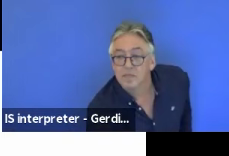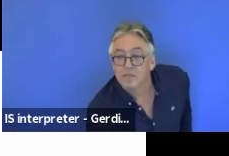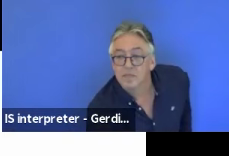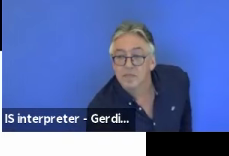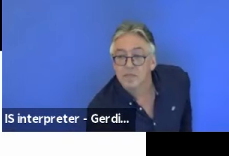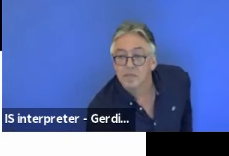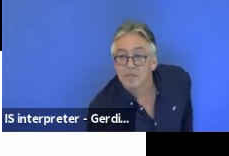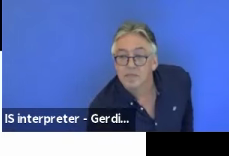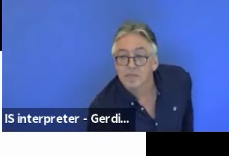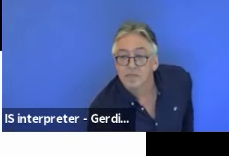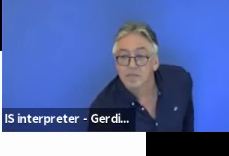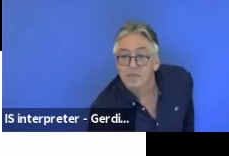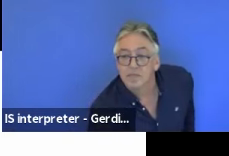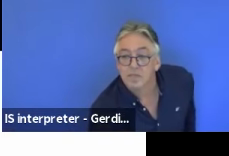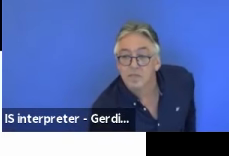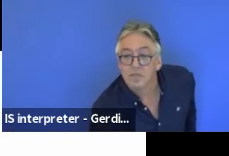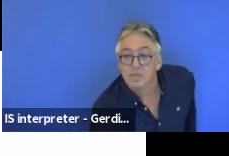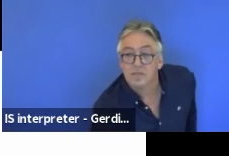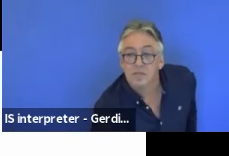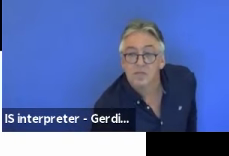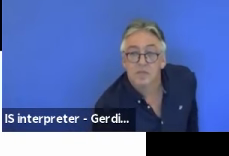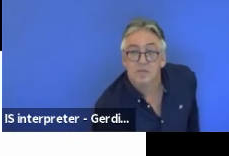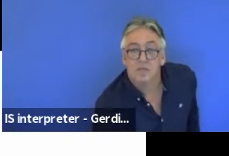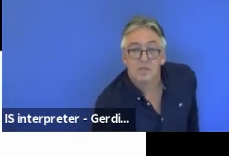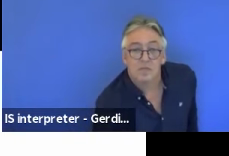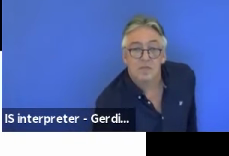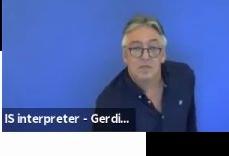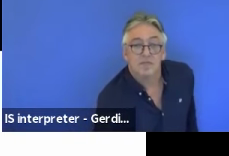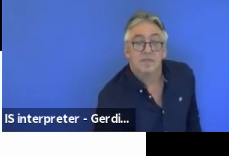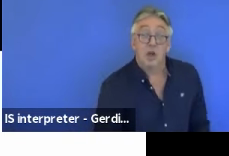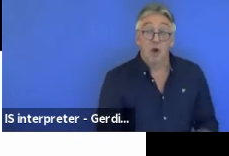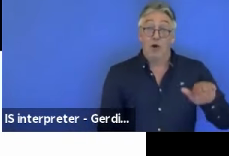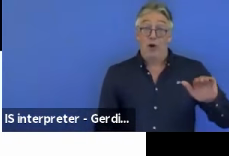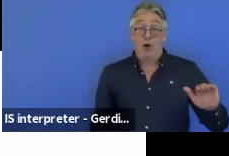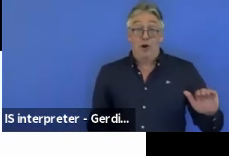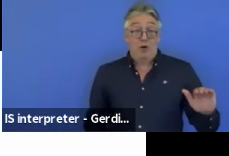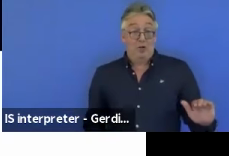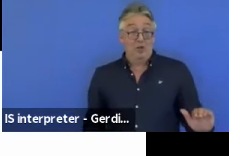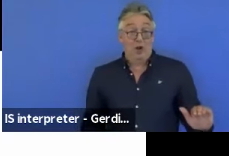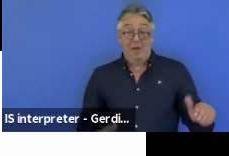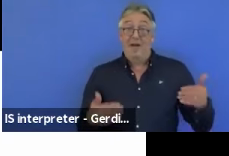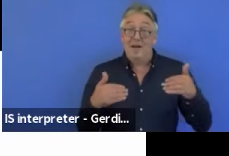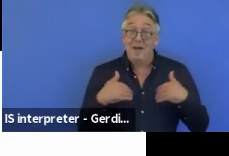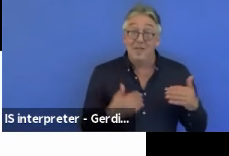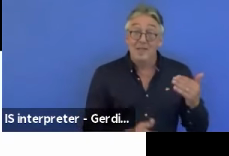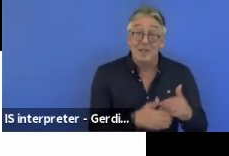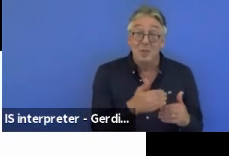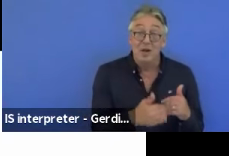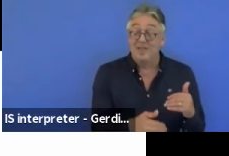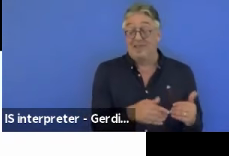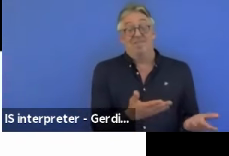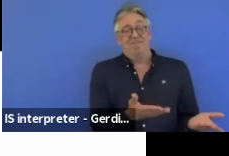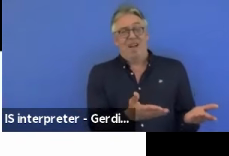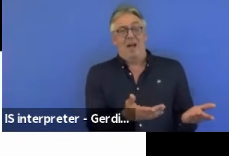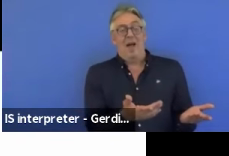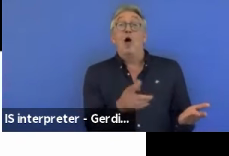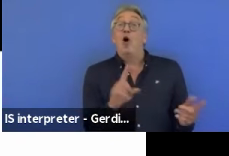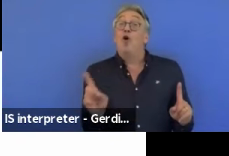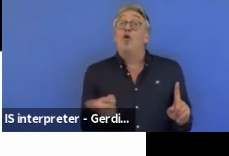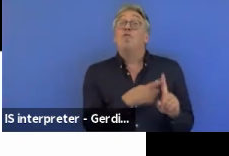child with disabilities is a child first, and a child needs to find a welcoming, supportive